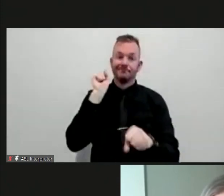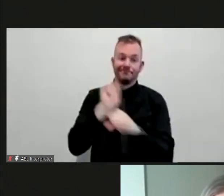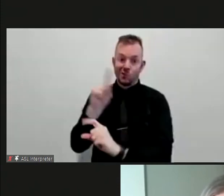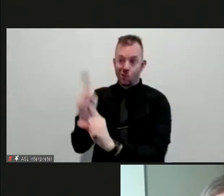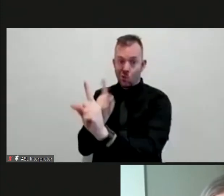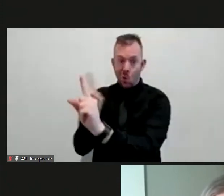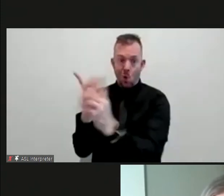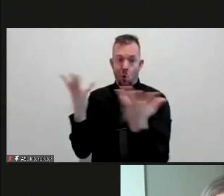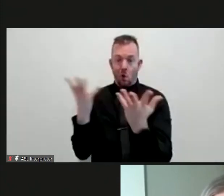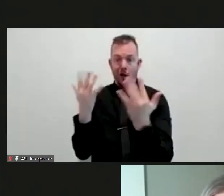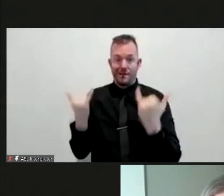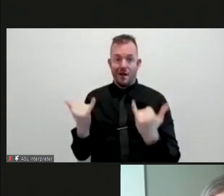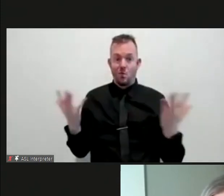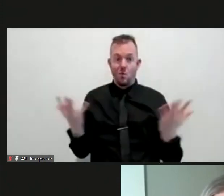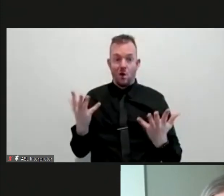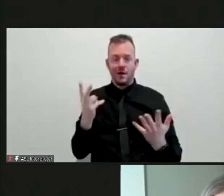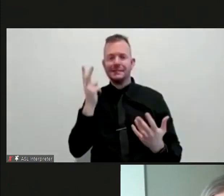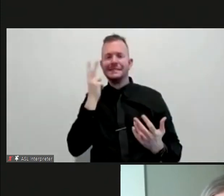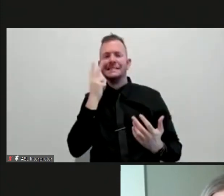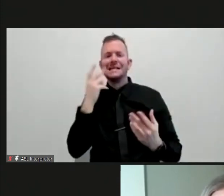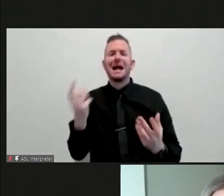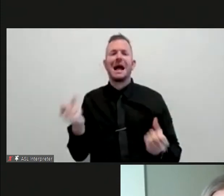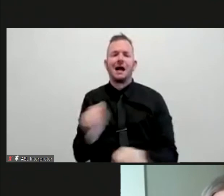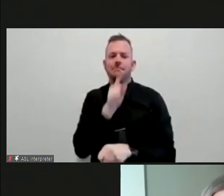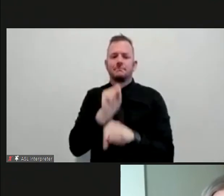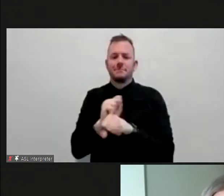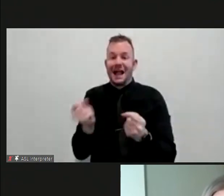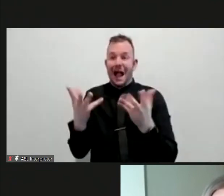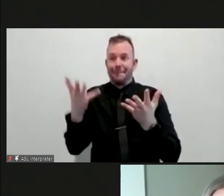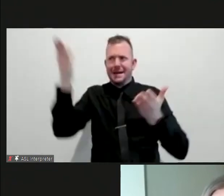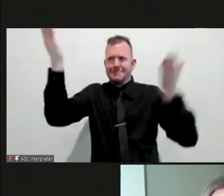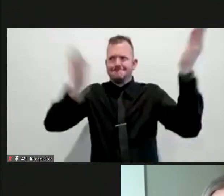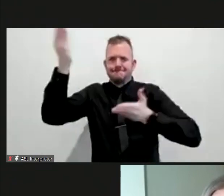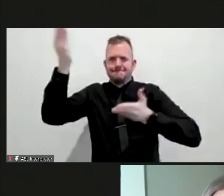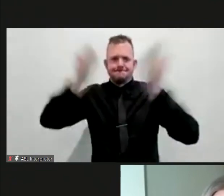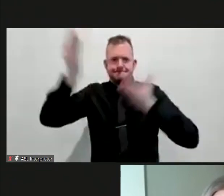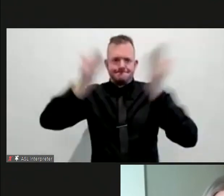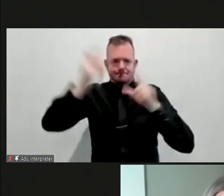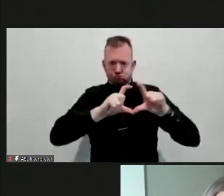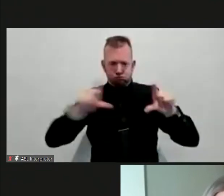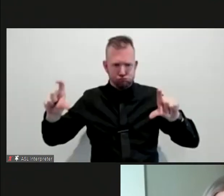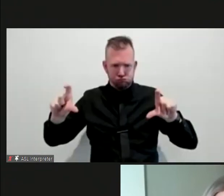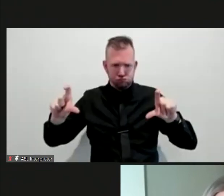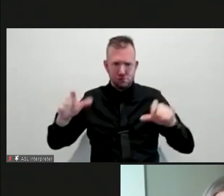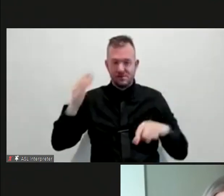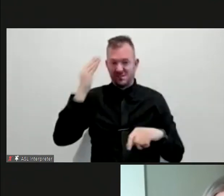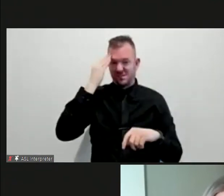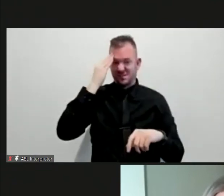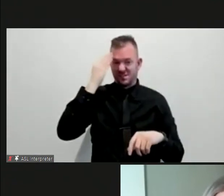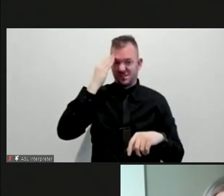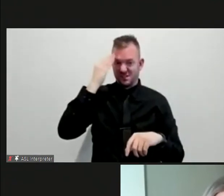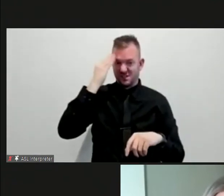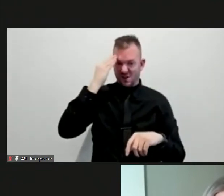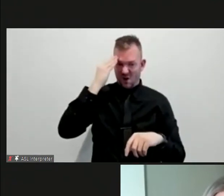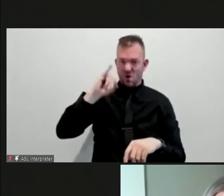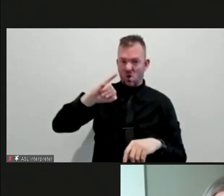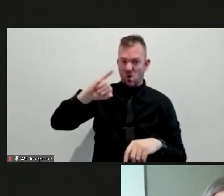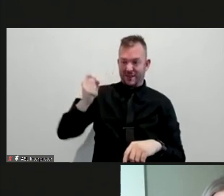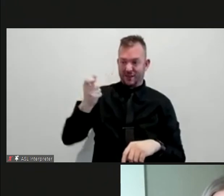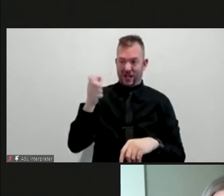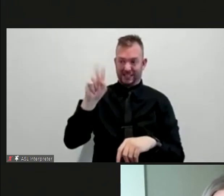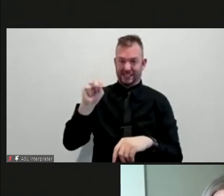when the Janssen vaccine will the emergency use agreement will be approved, and when we can start receiving that